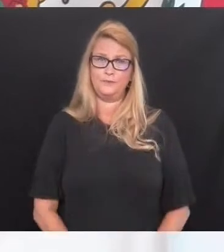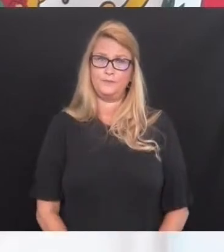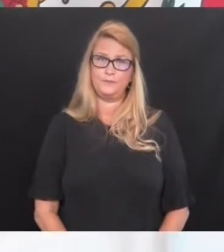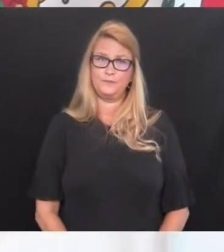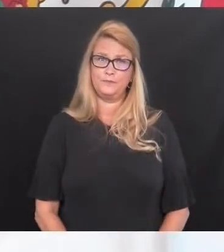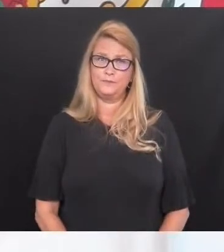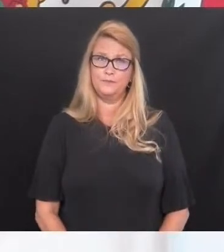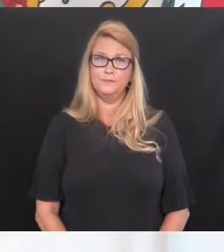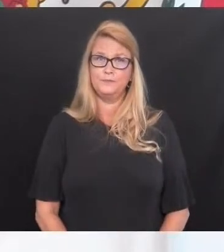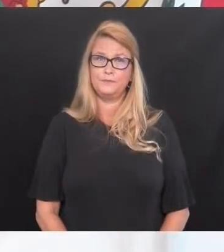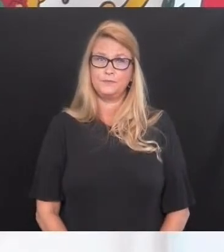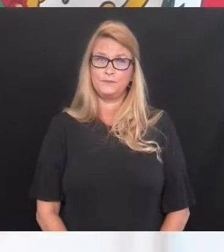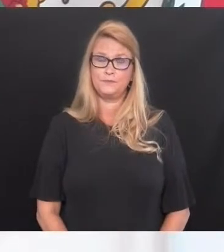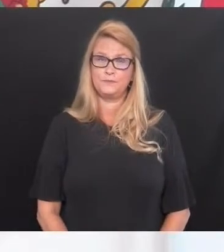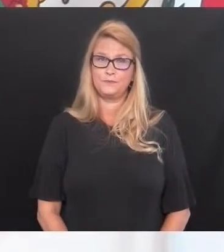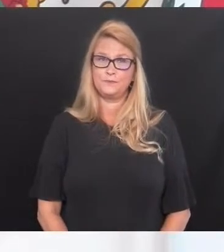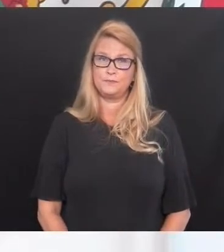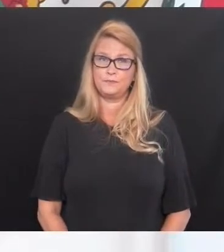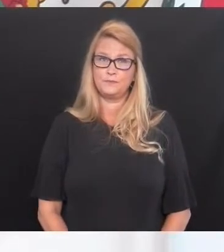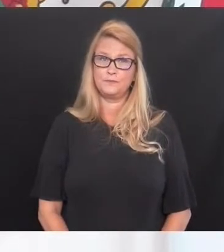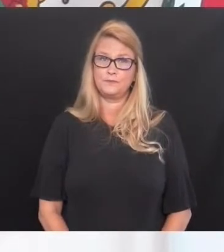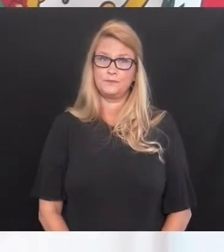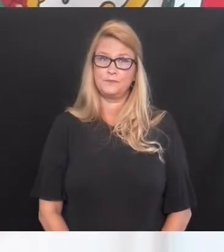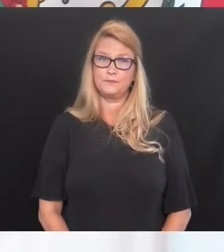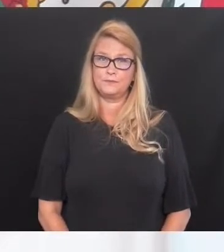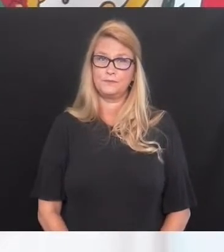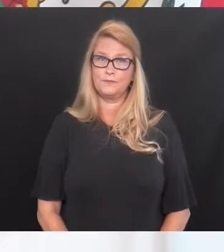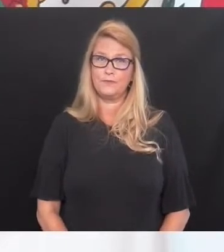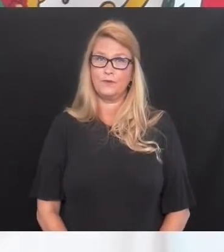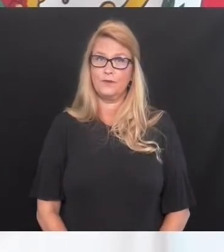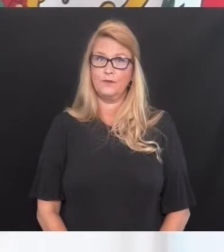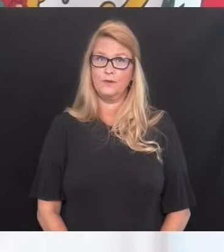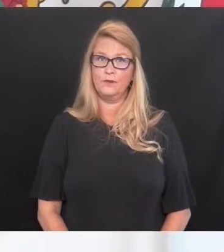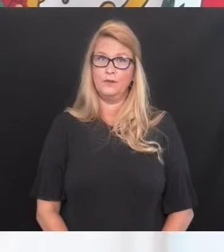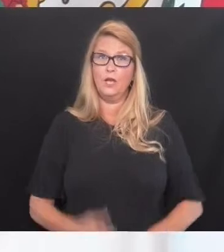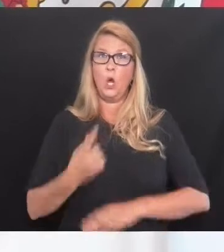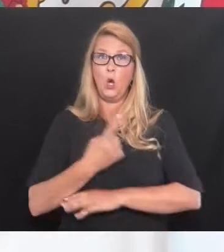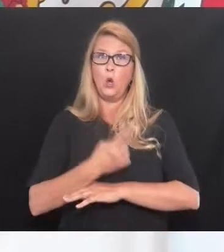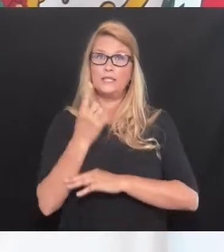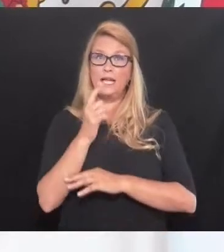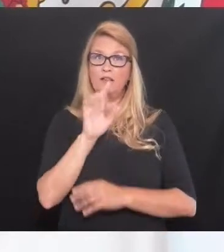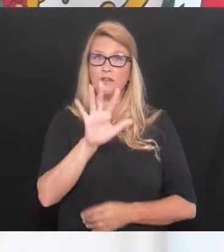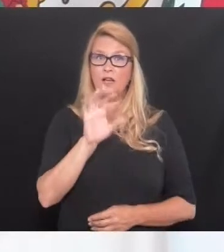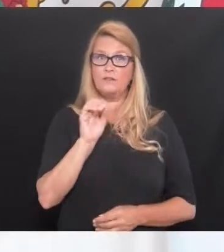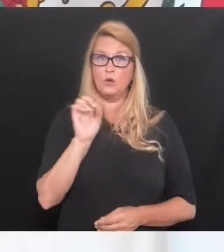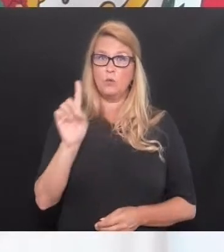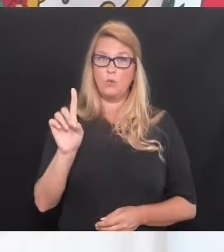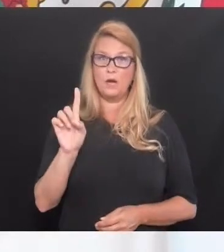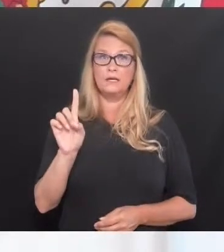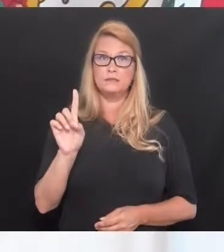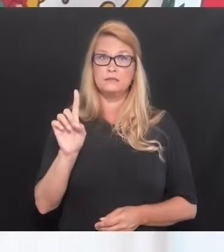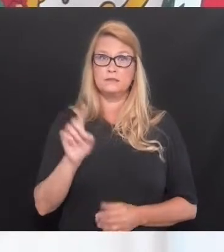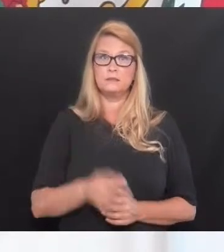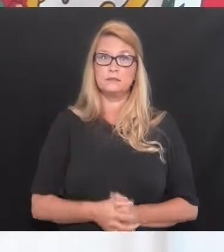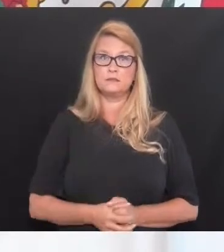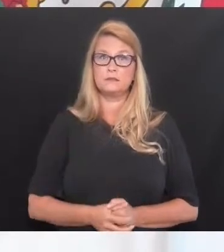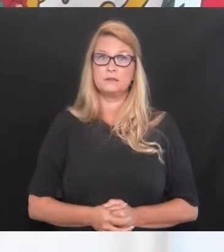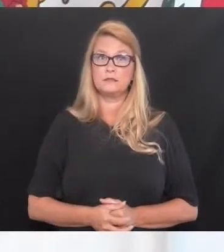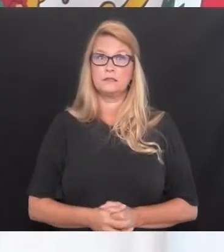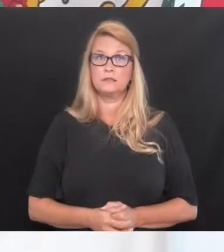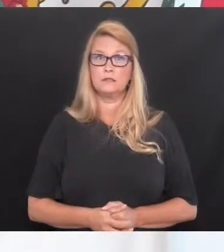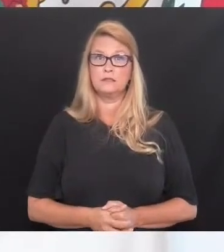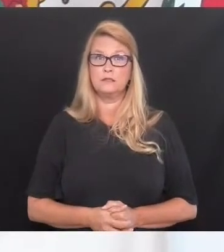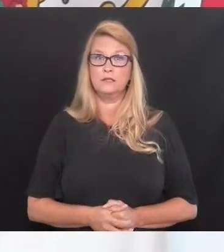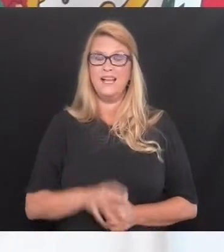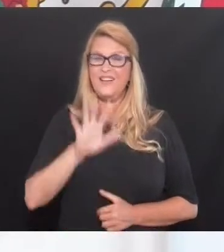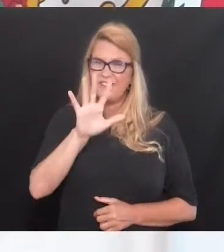Some way, somehow, on day 501, can you imagine? Can you imagine we've been at this for